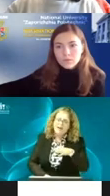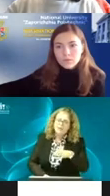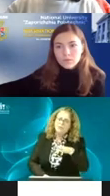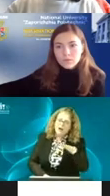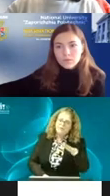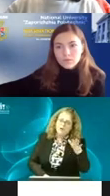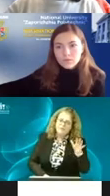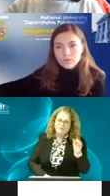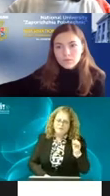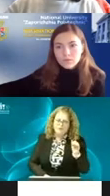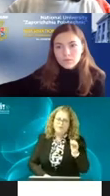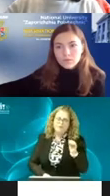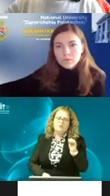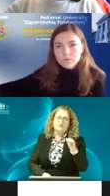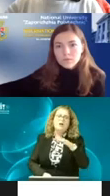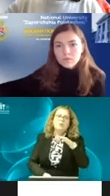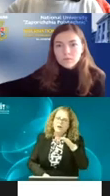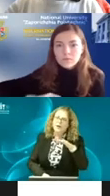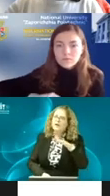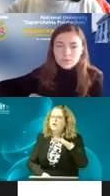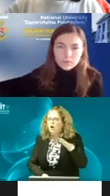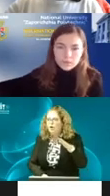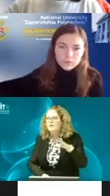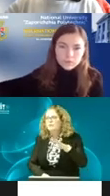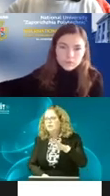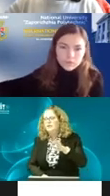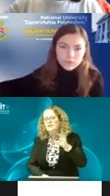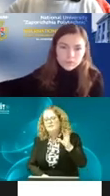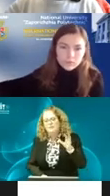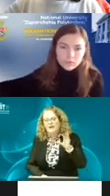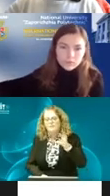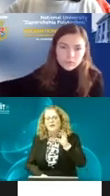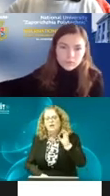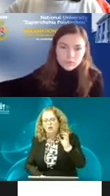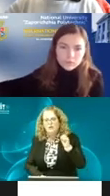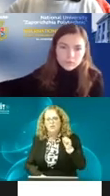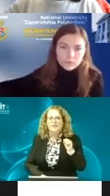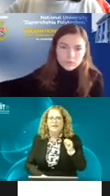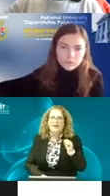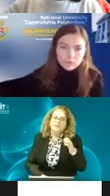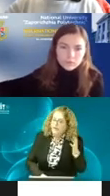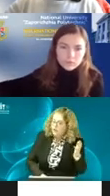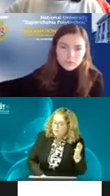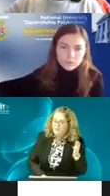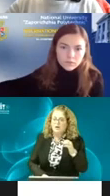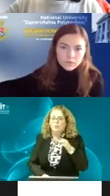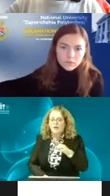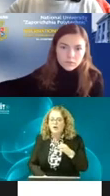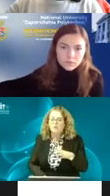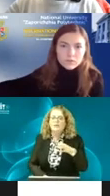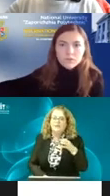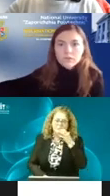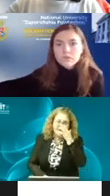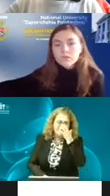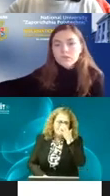So yes, we are forgetful. We know that the machine can sometimes not understand us like humans. We